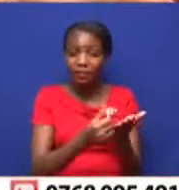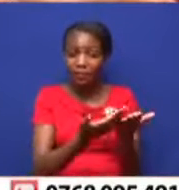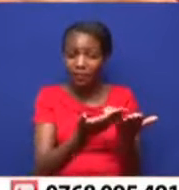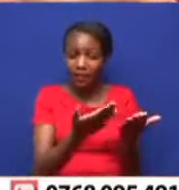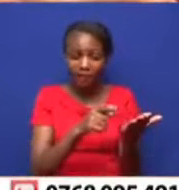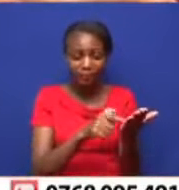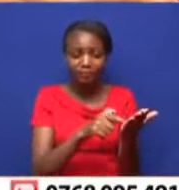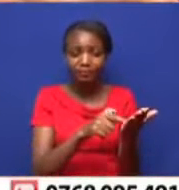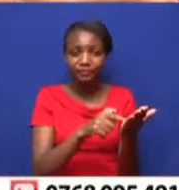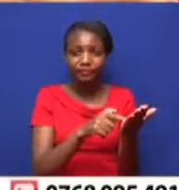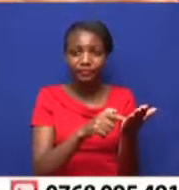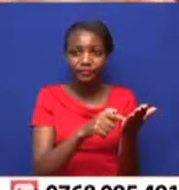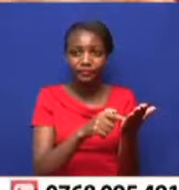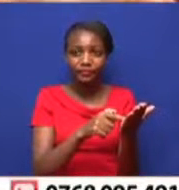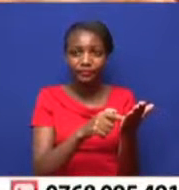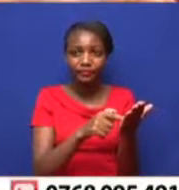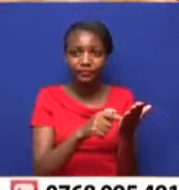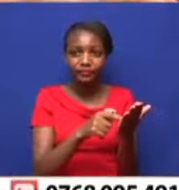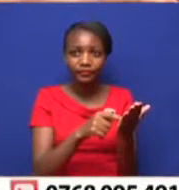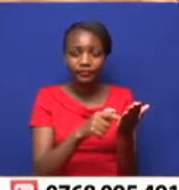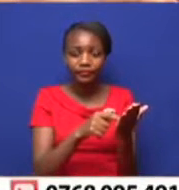deciding that your private life.